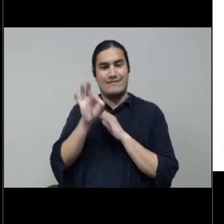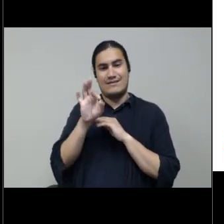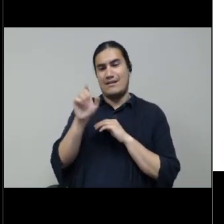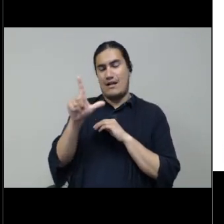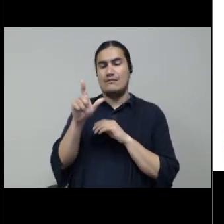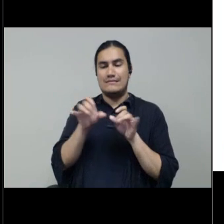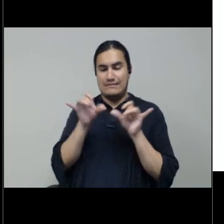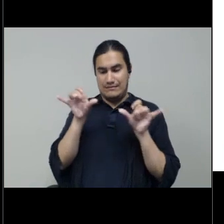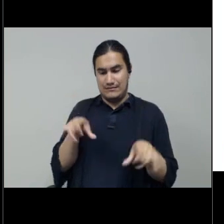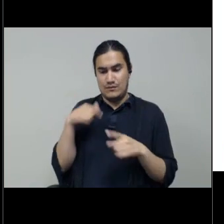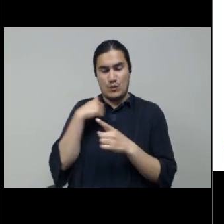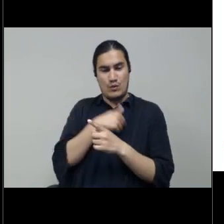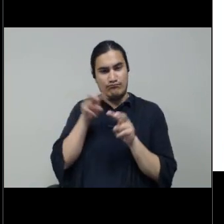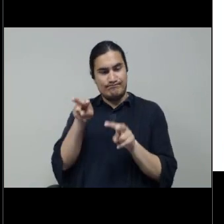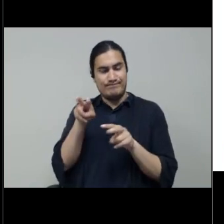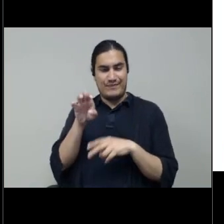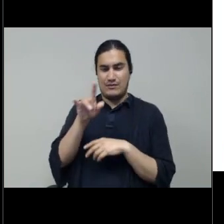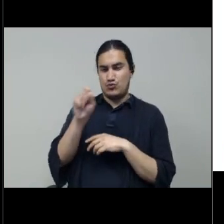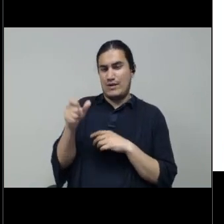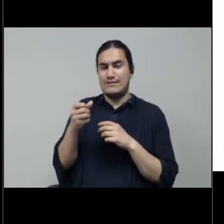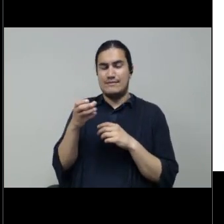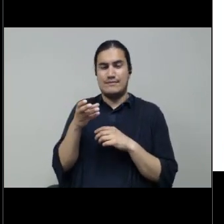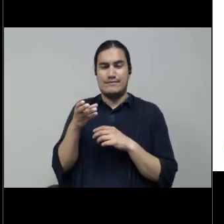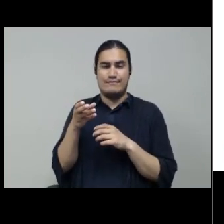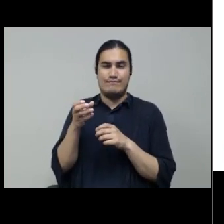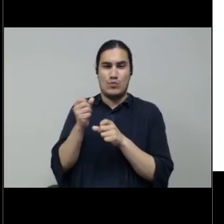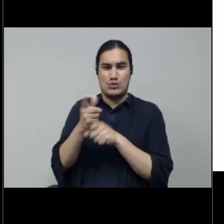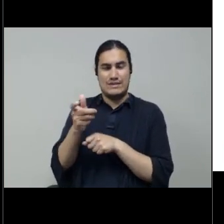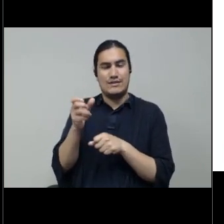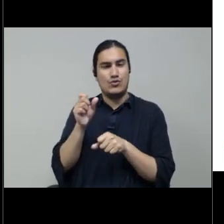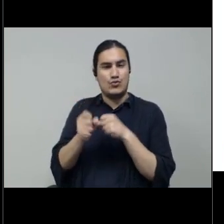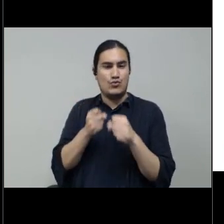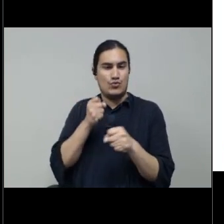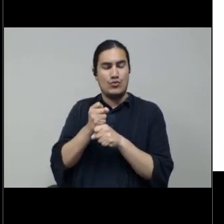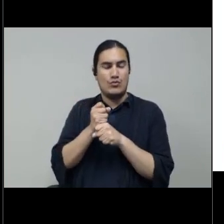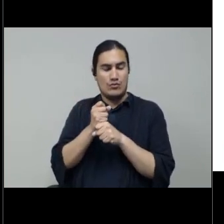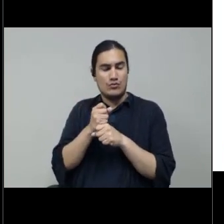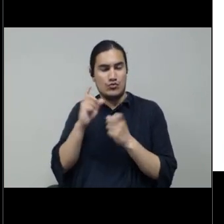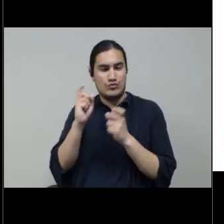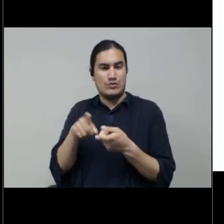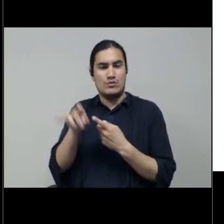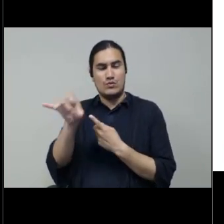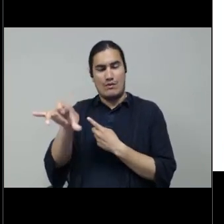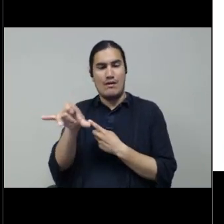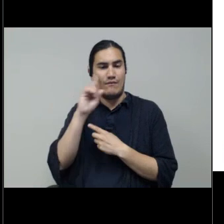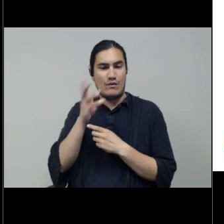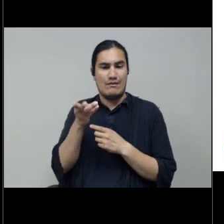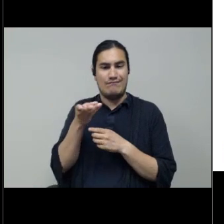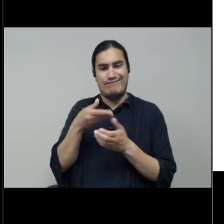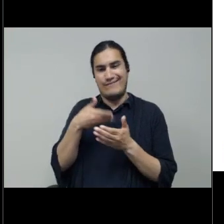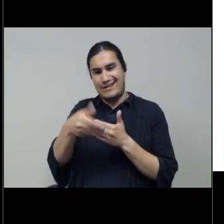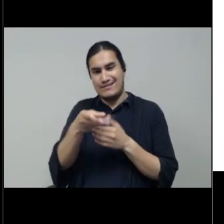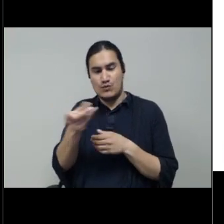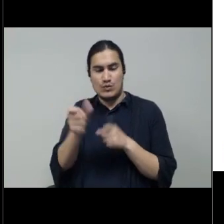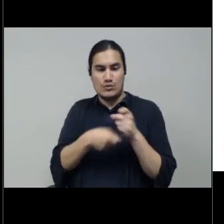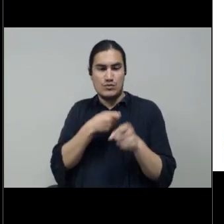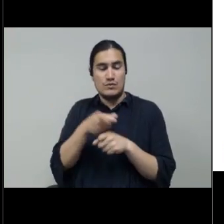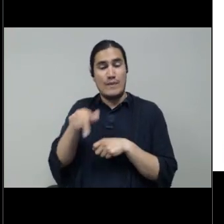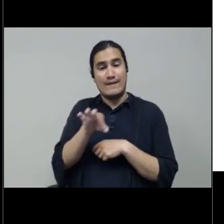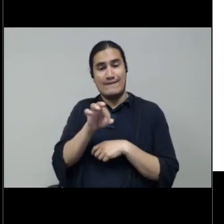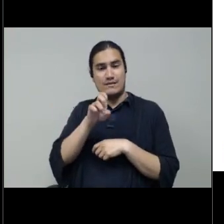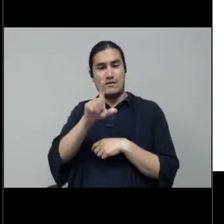looking to, Caltrans is looking at a multi-year effort to convert over to the state's fiscal system over the next couple of years. So this next fiscal year will begin our